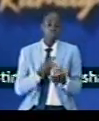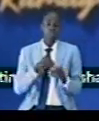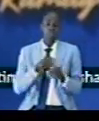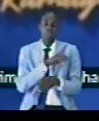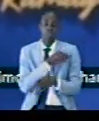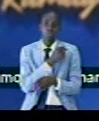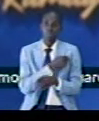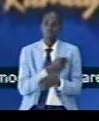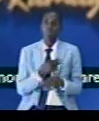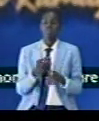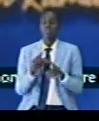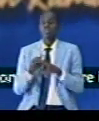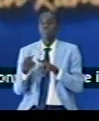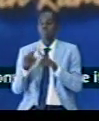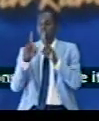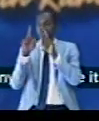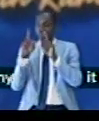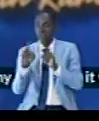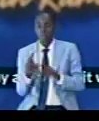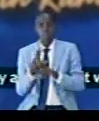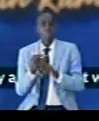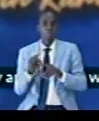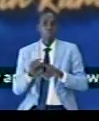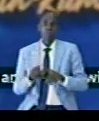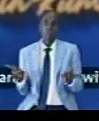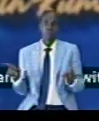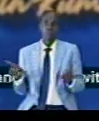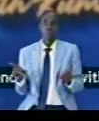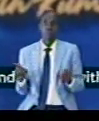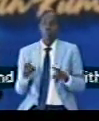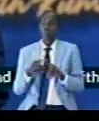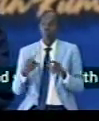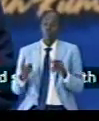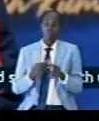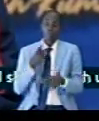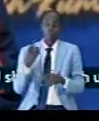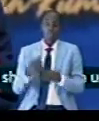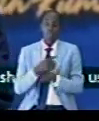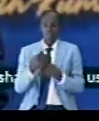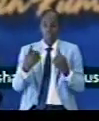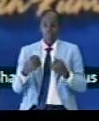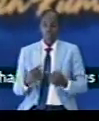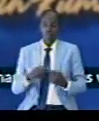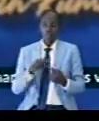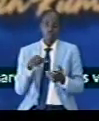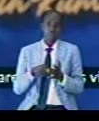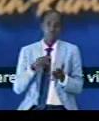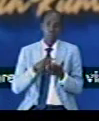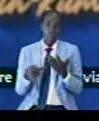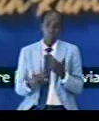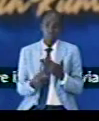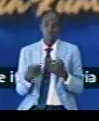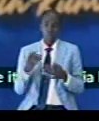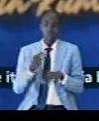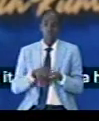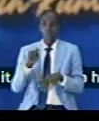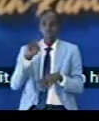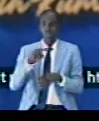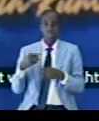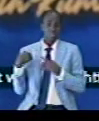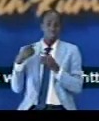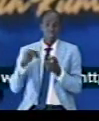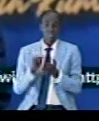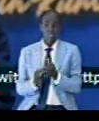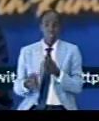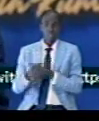different tests, no different. But the first day I come for this program, from day, my body starts to